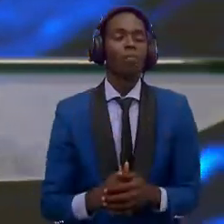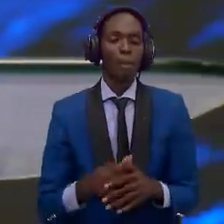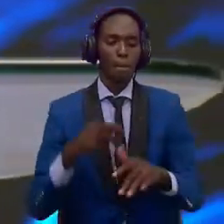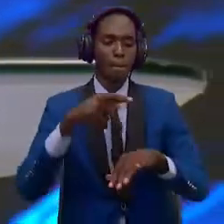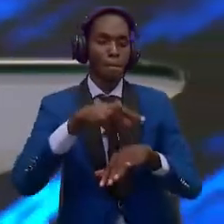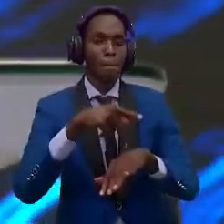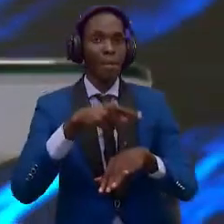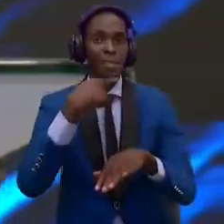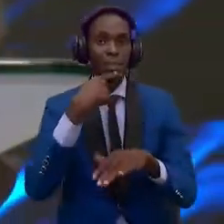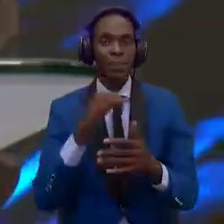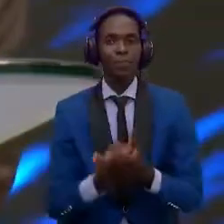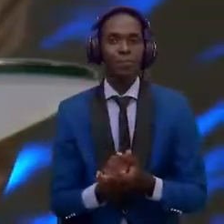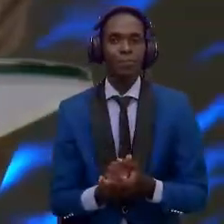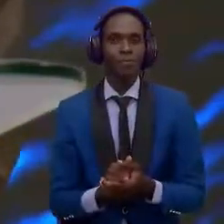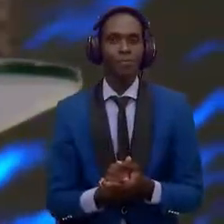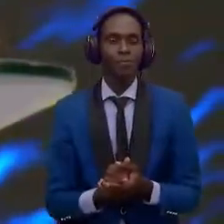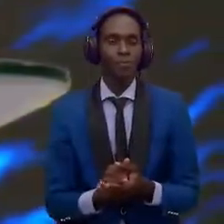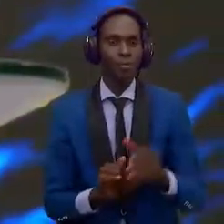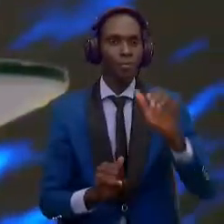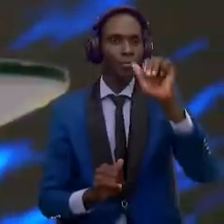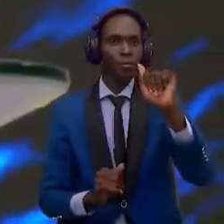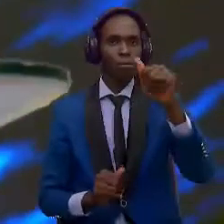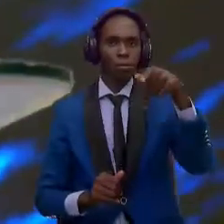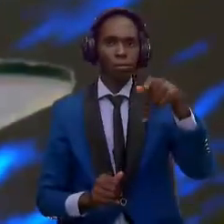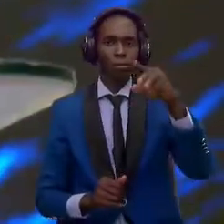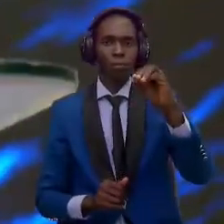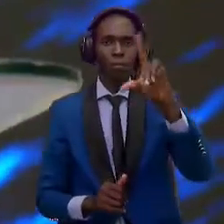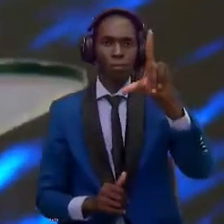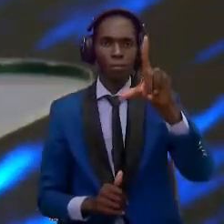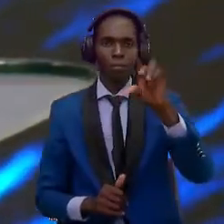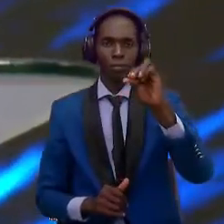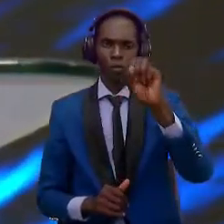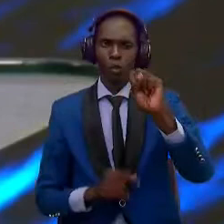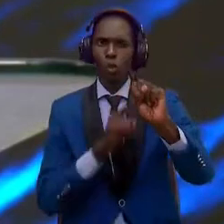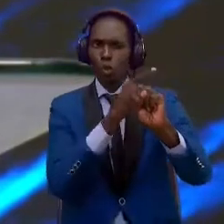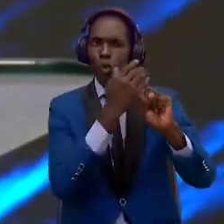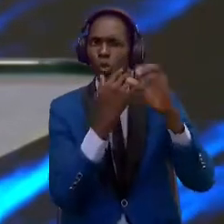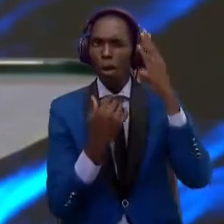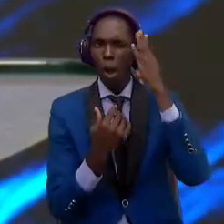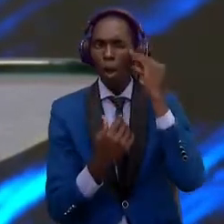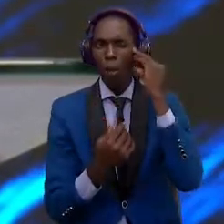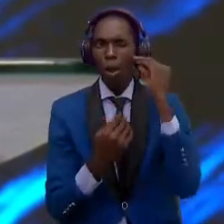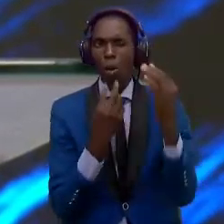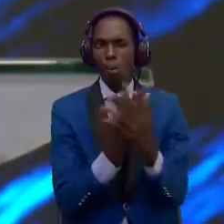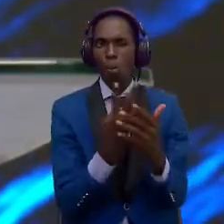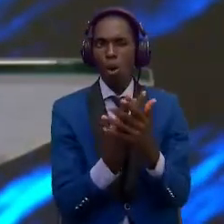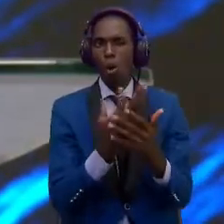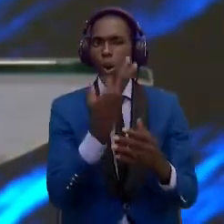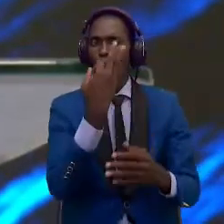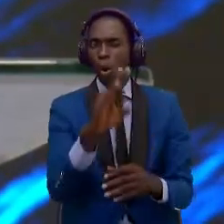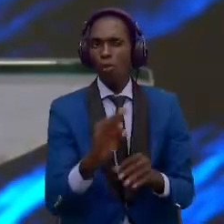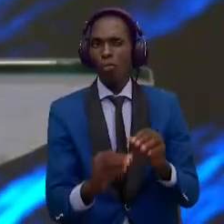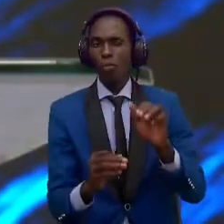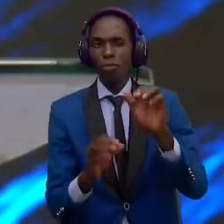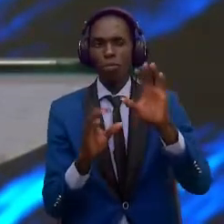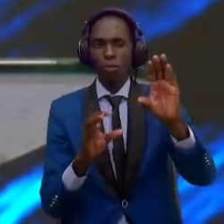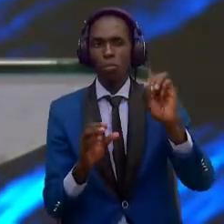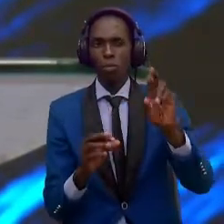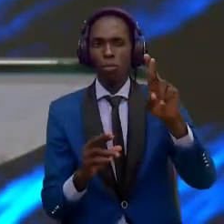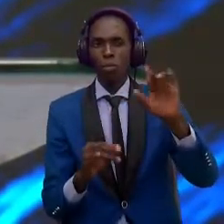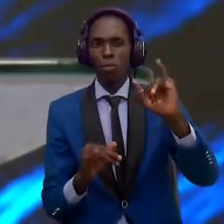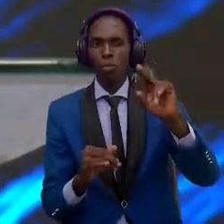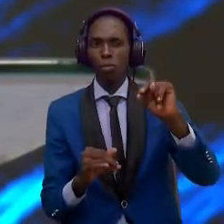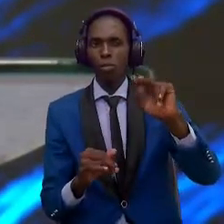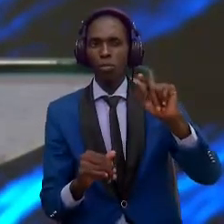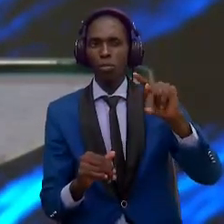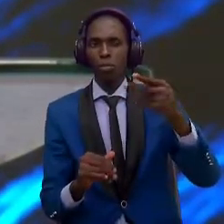said, Apollos, you're familiar with Corinth. You've been at Corinth before. That's in Acts